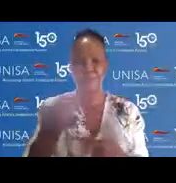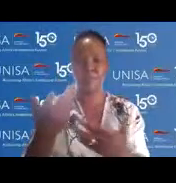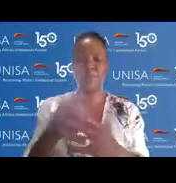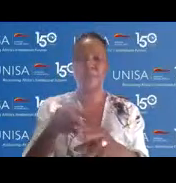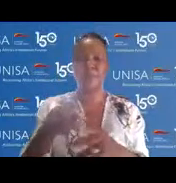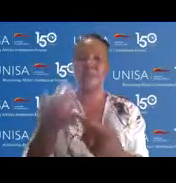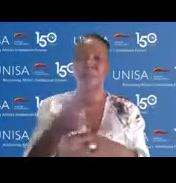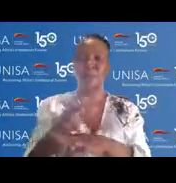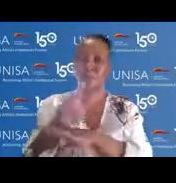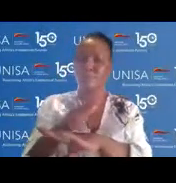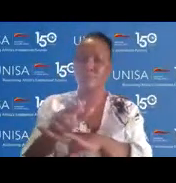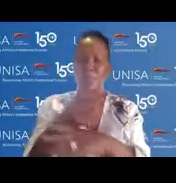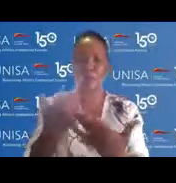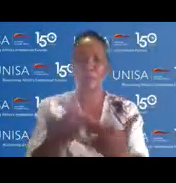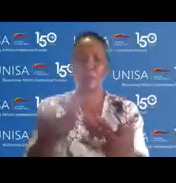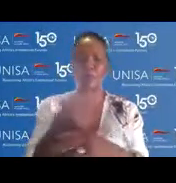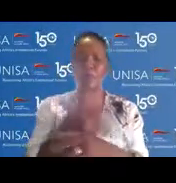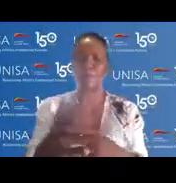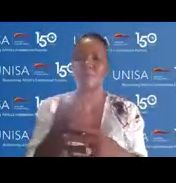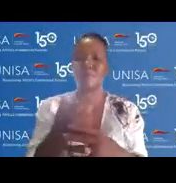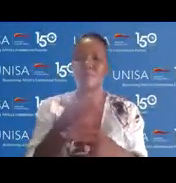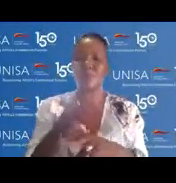Lwazi.